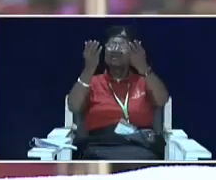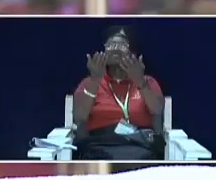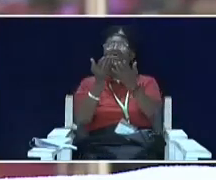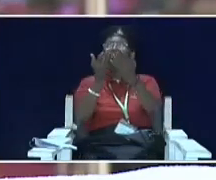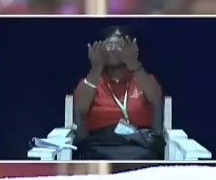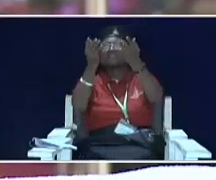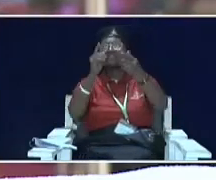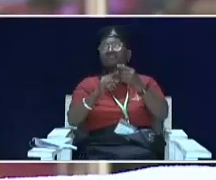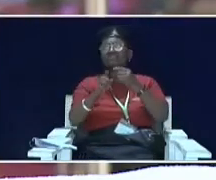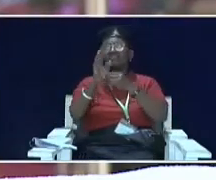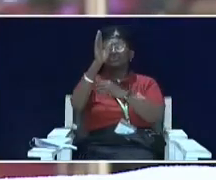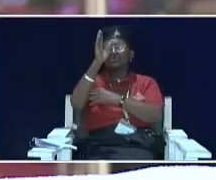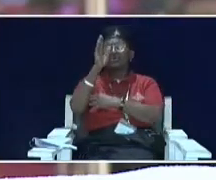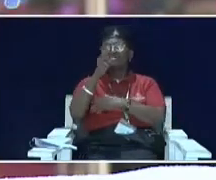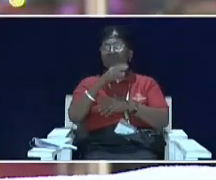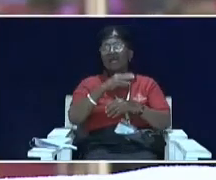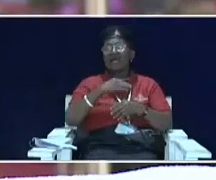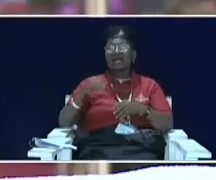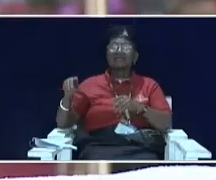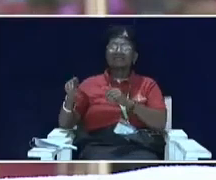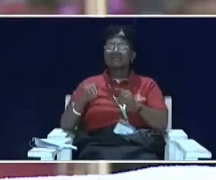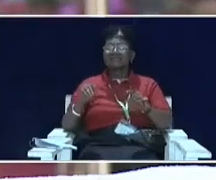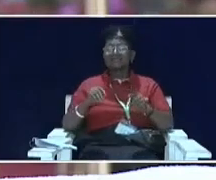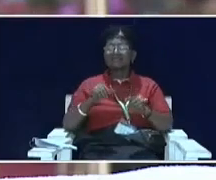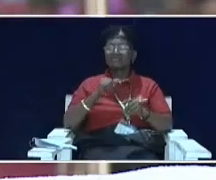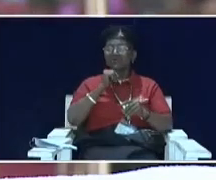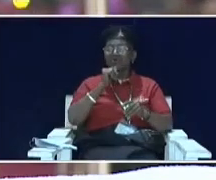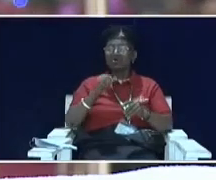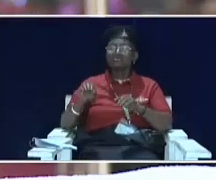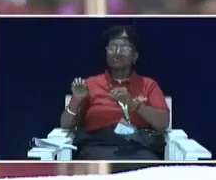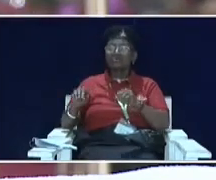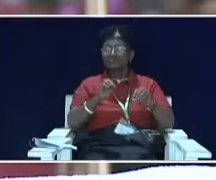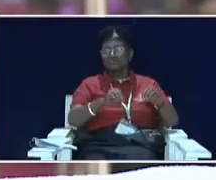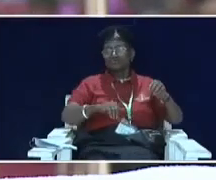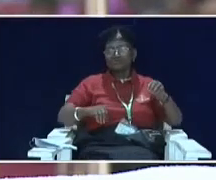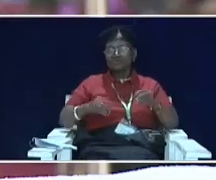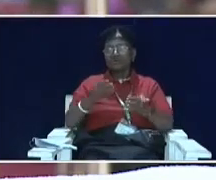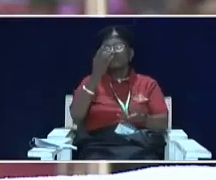and to not put fire under it.